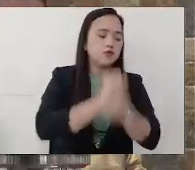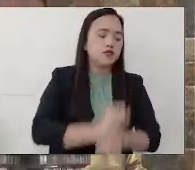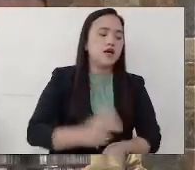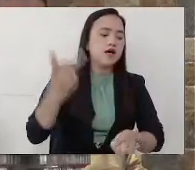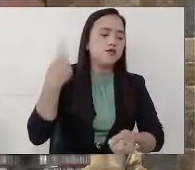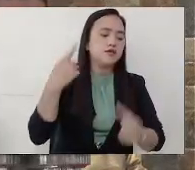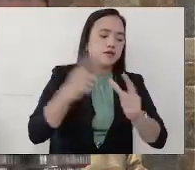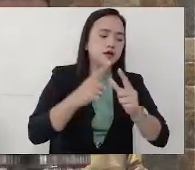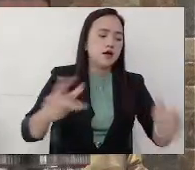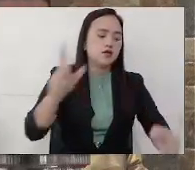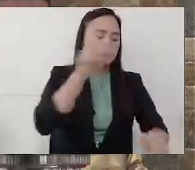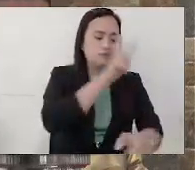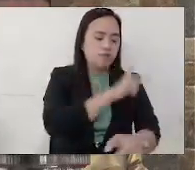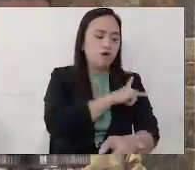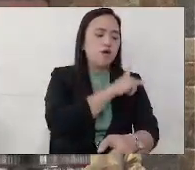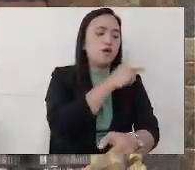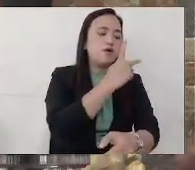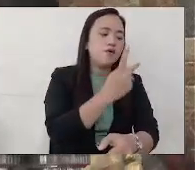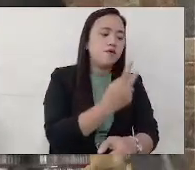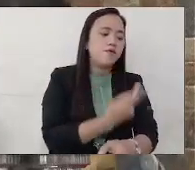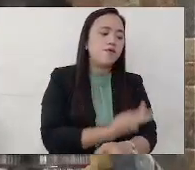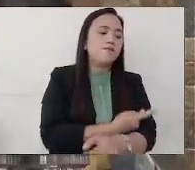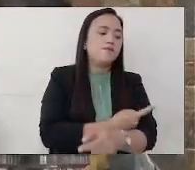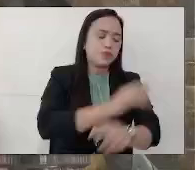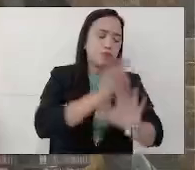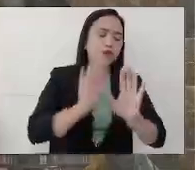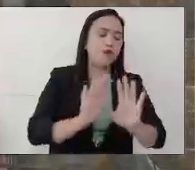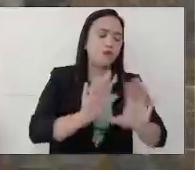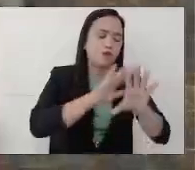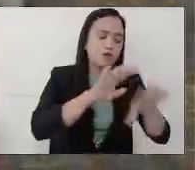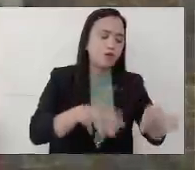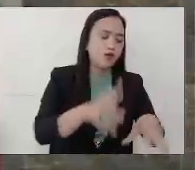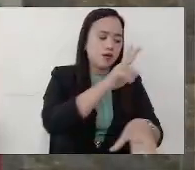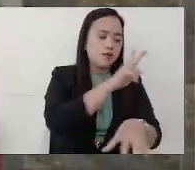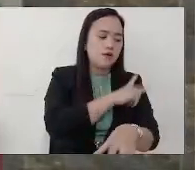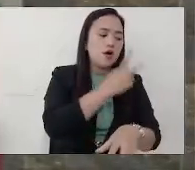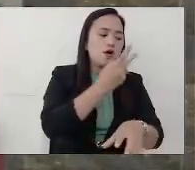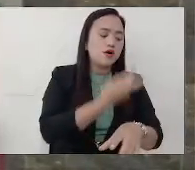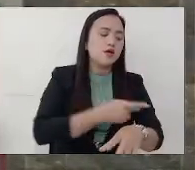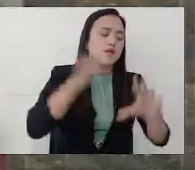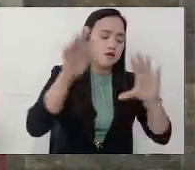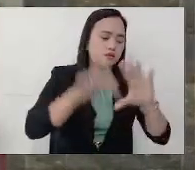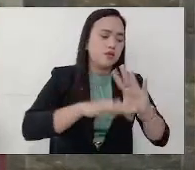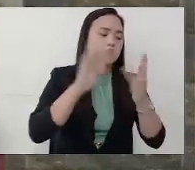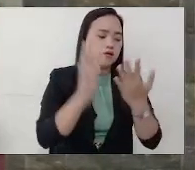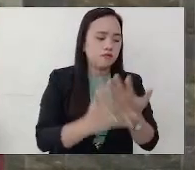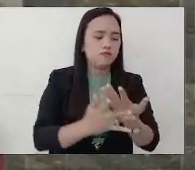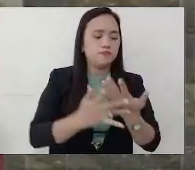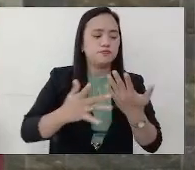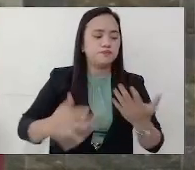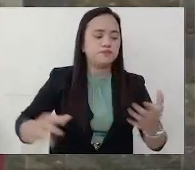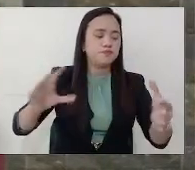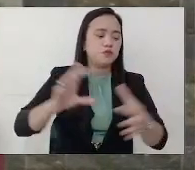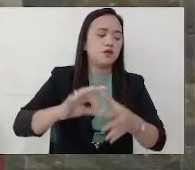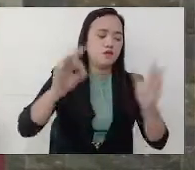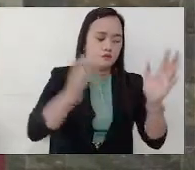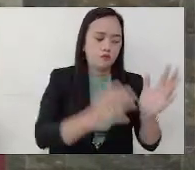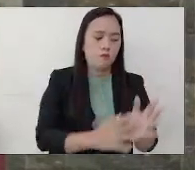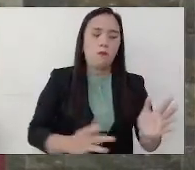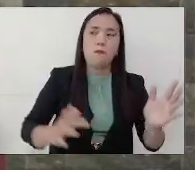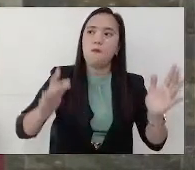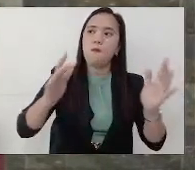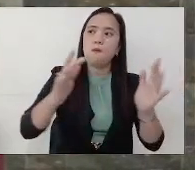never change, he has great power. Wonder working power in the blood of